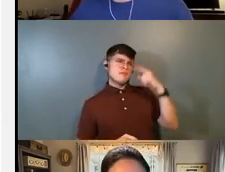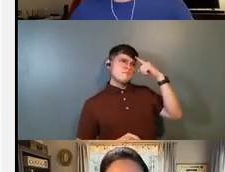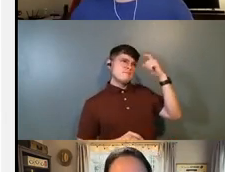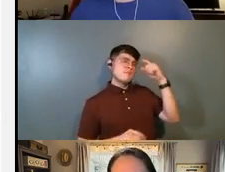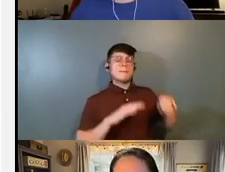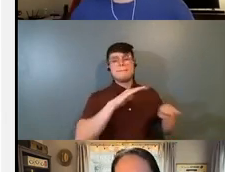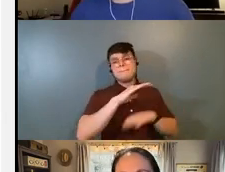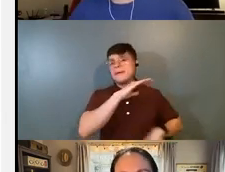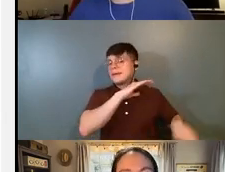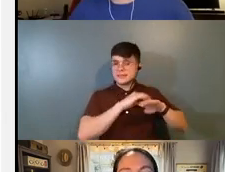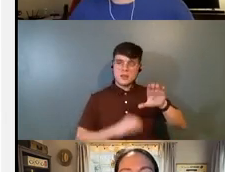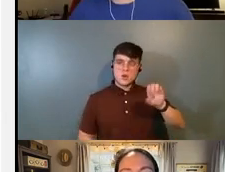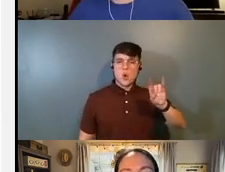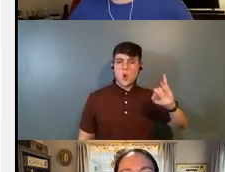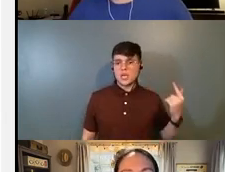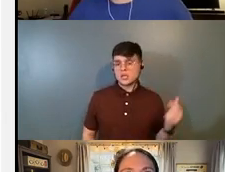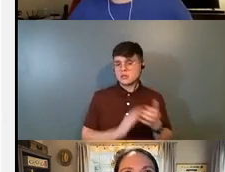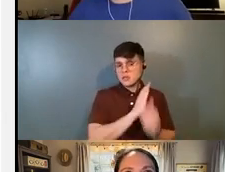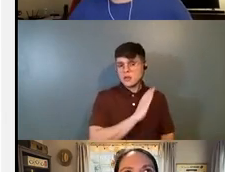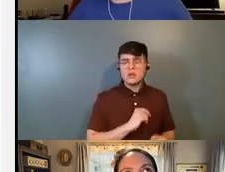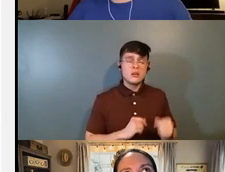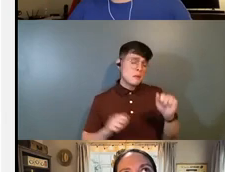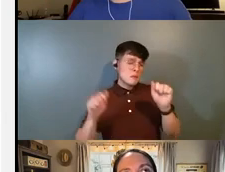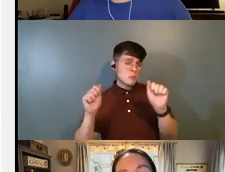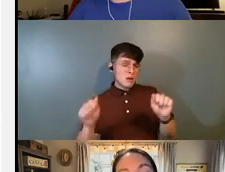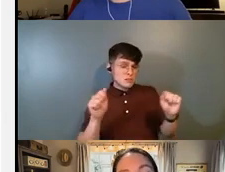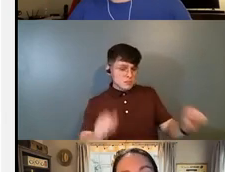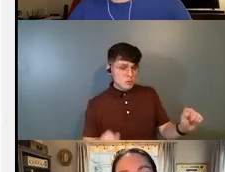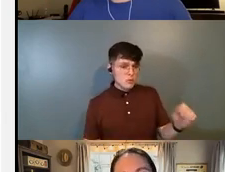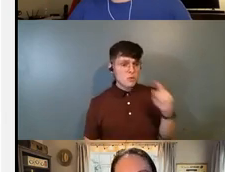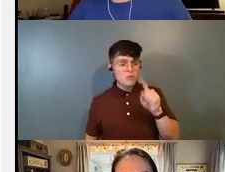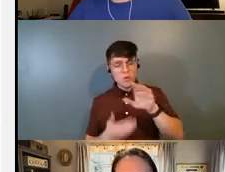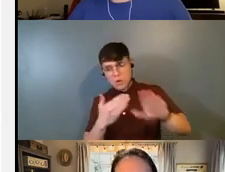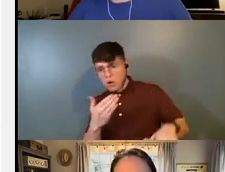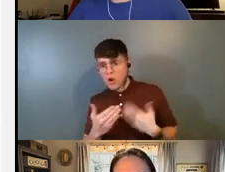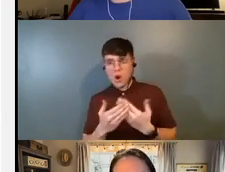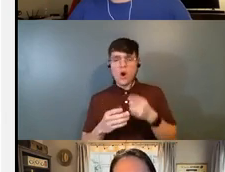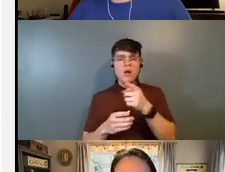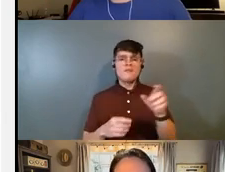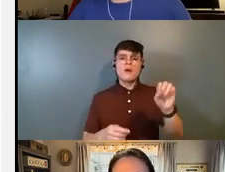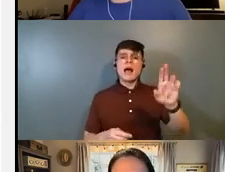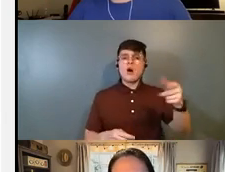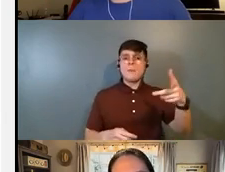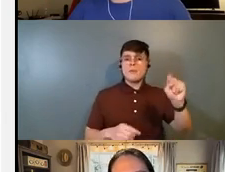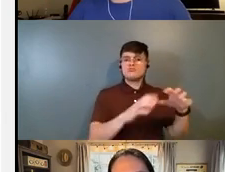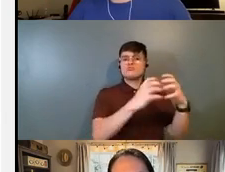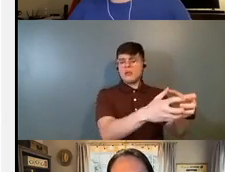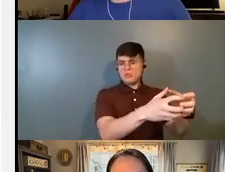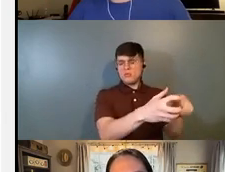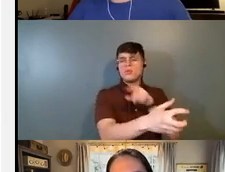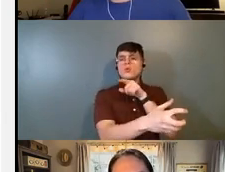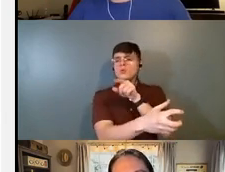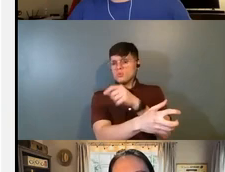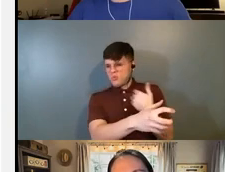coding, right? Like, would it be possible for all of those to be output together and then for you to somehow have a